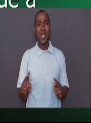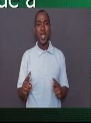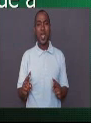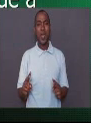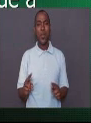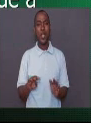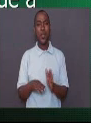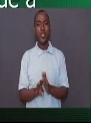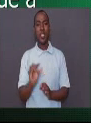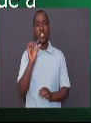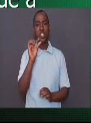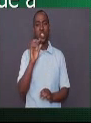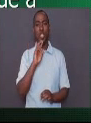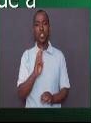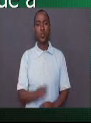than bacteria.